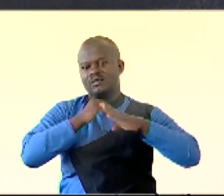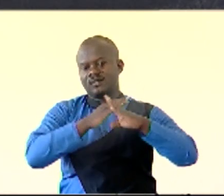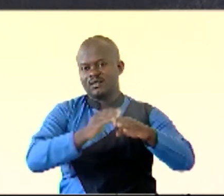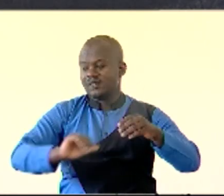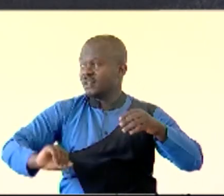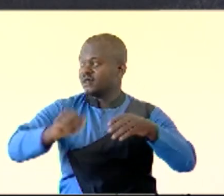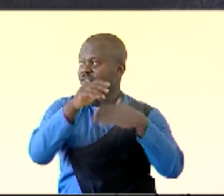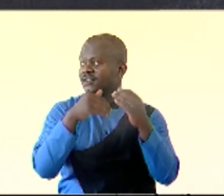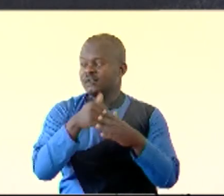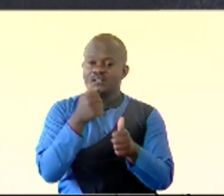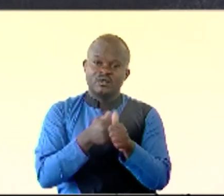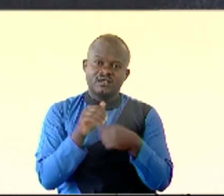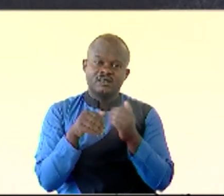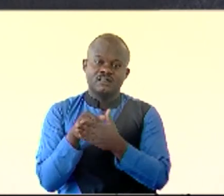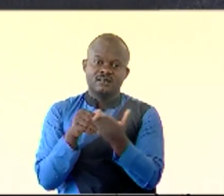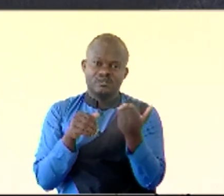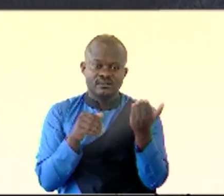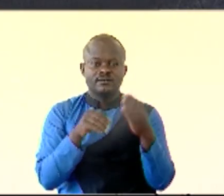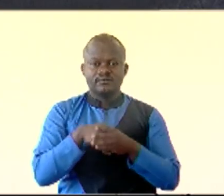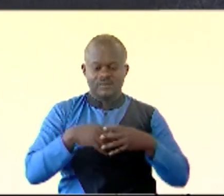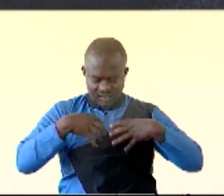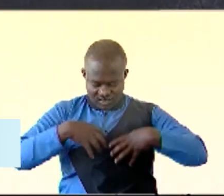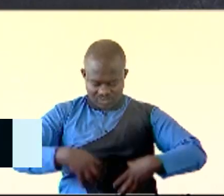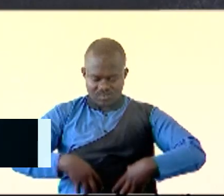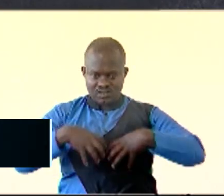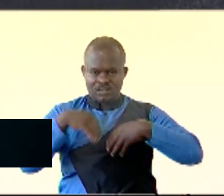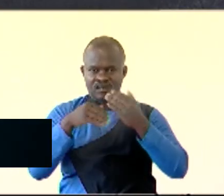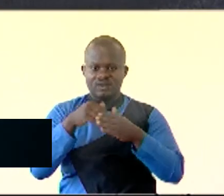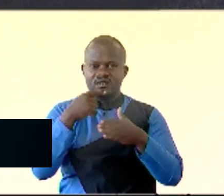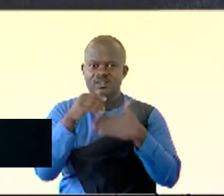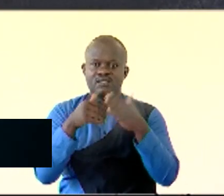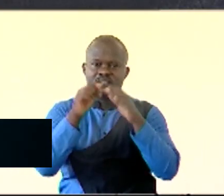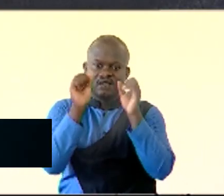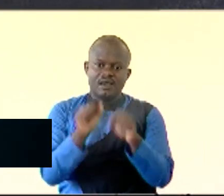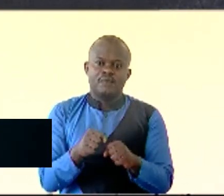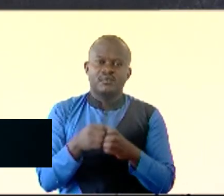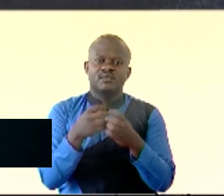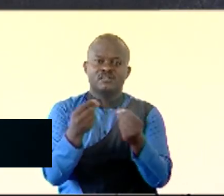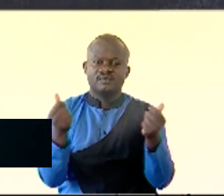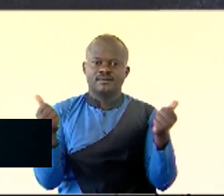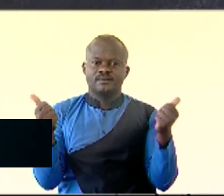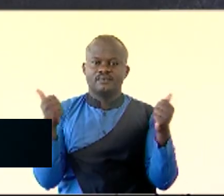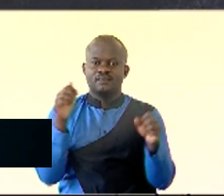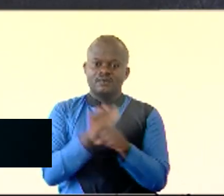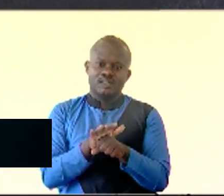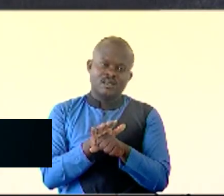of defense, which is hydrochloric acid found in the stomach, it is able to destroy many